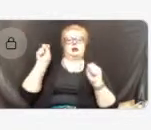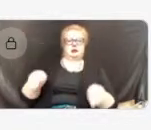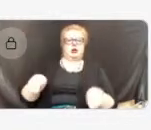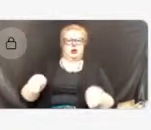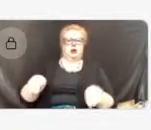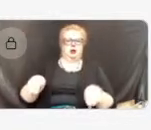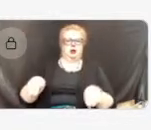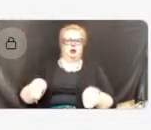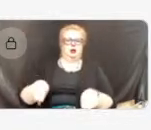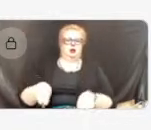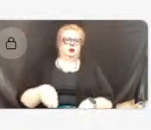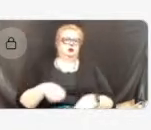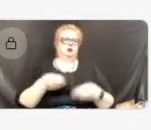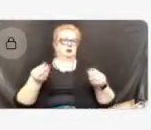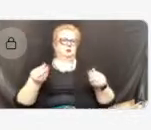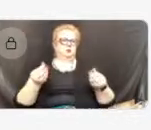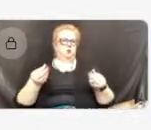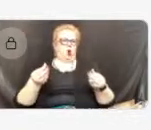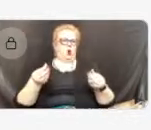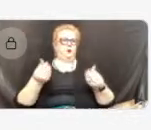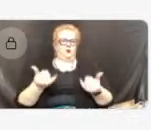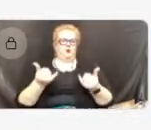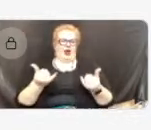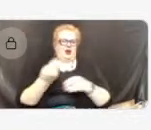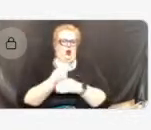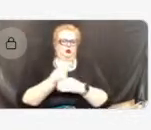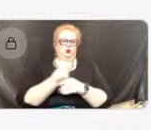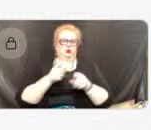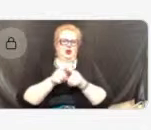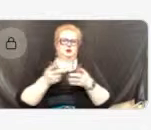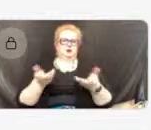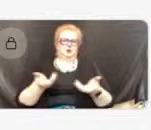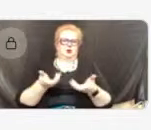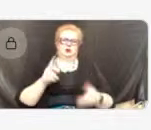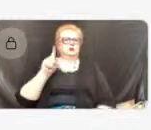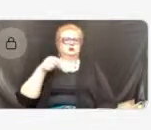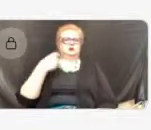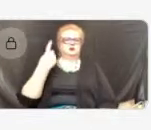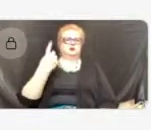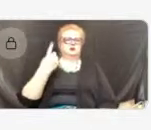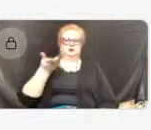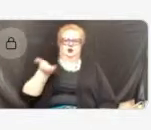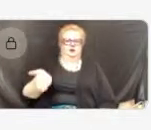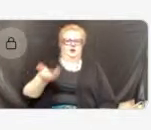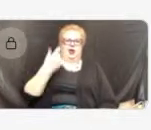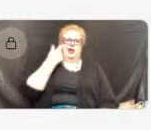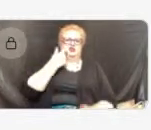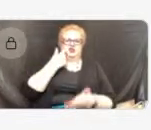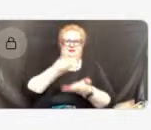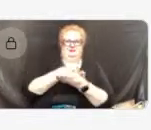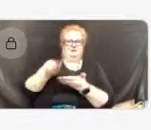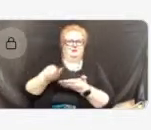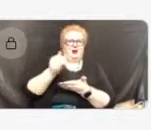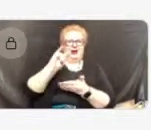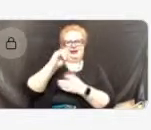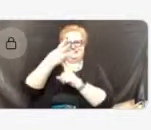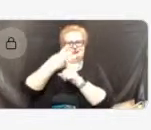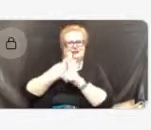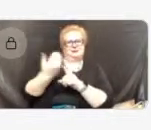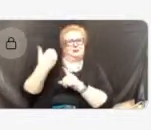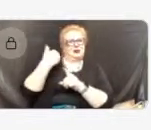So. What is the property currently being used for? It's just empty. I just bought it probably like 6 months